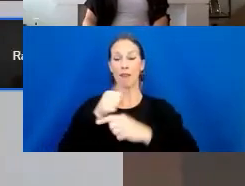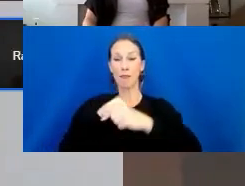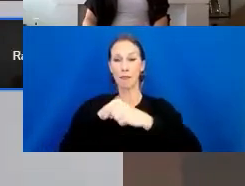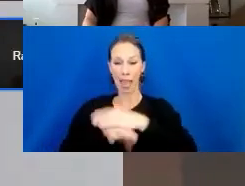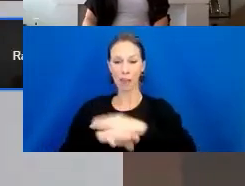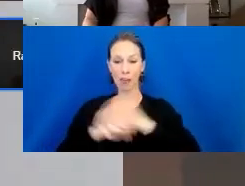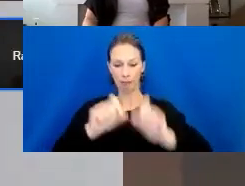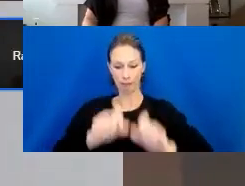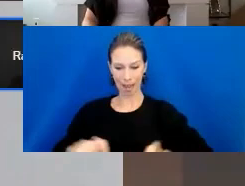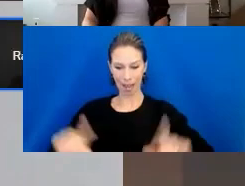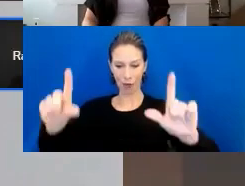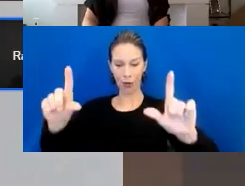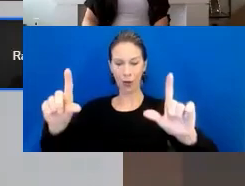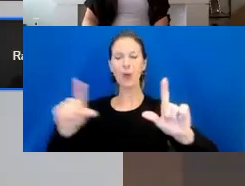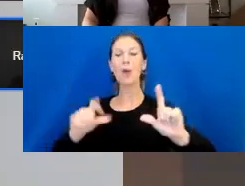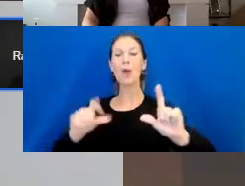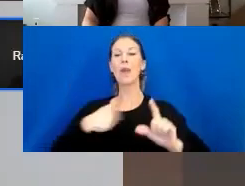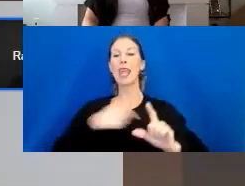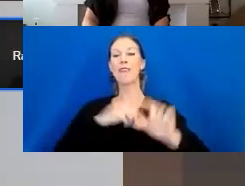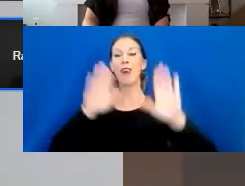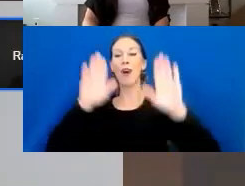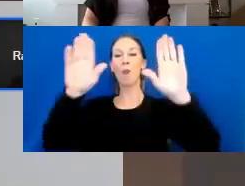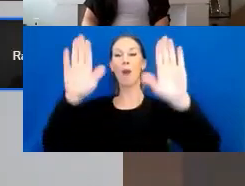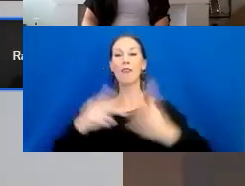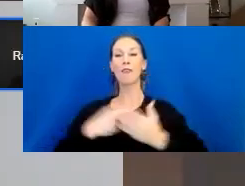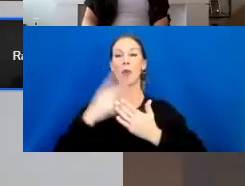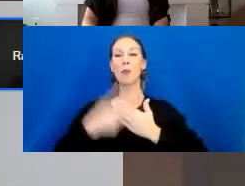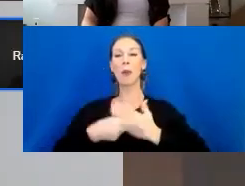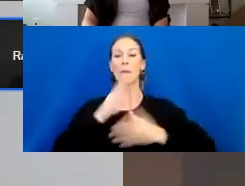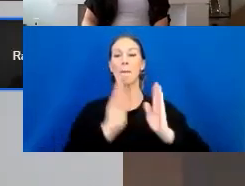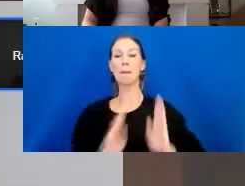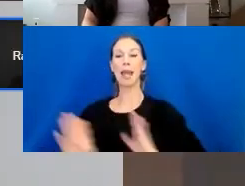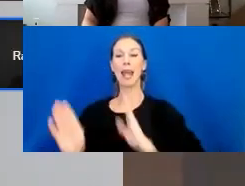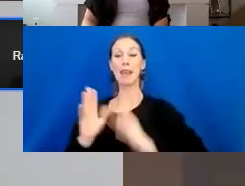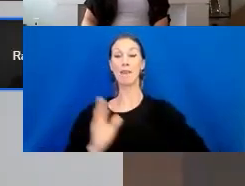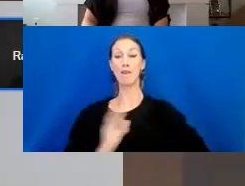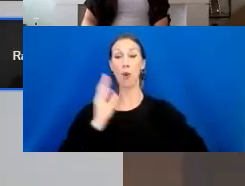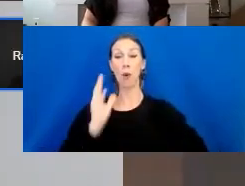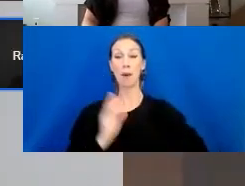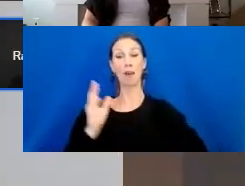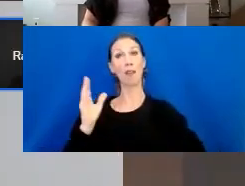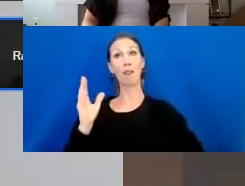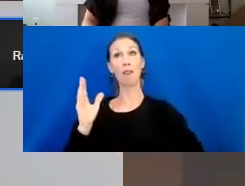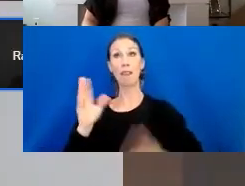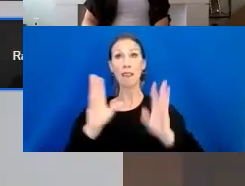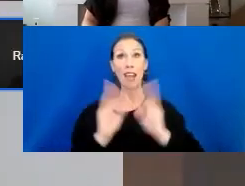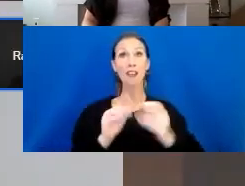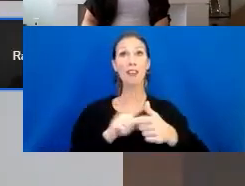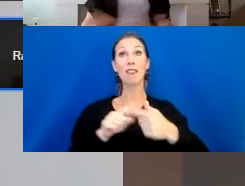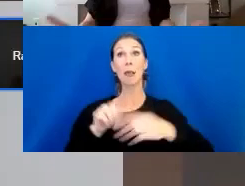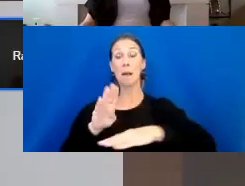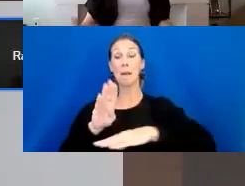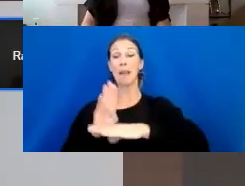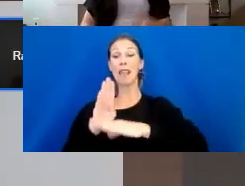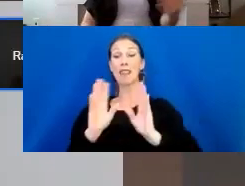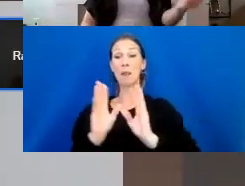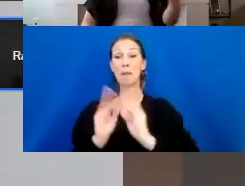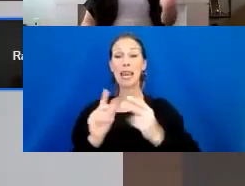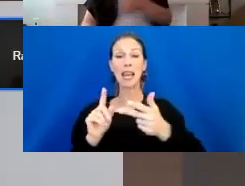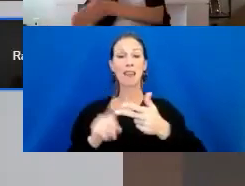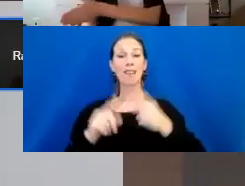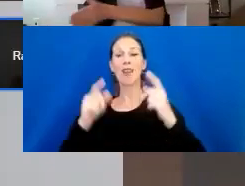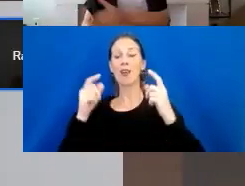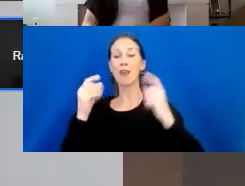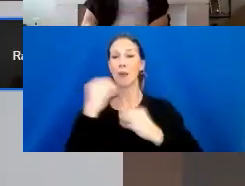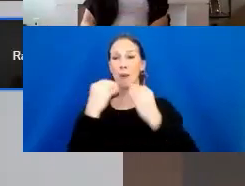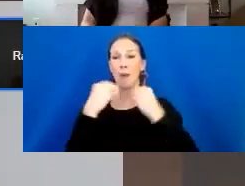of formal sessions, business meetings, receptions, lots of break time